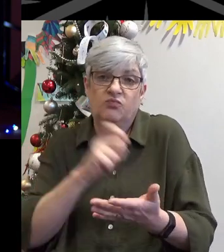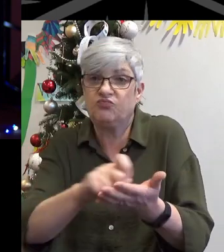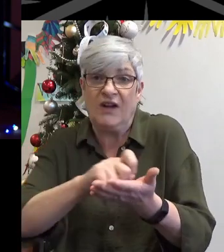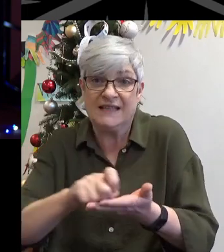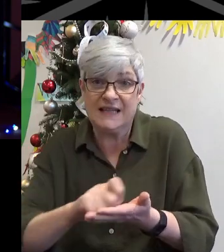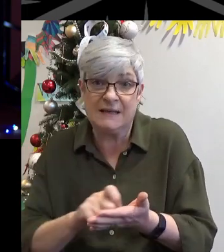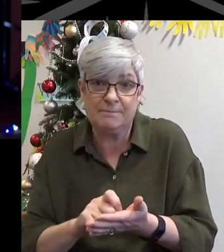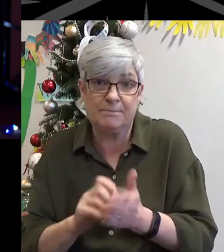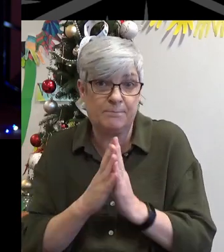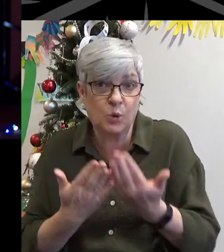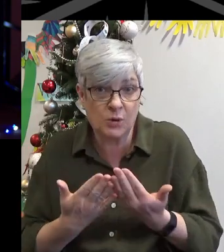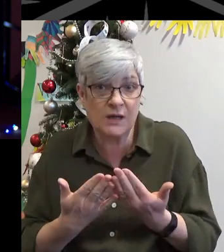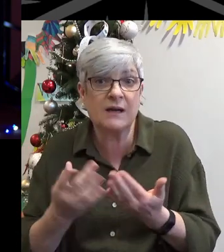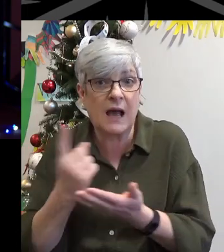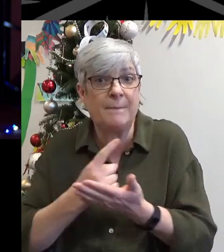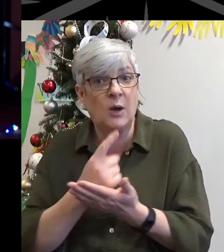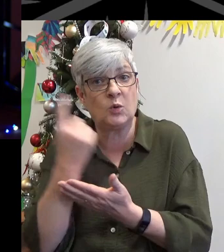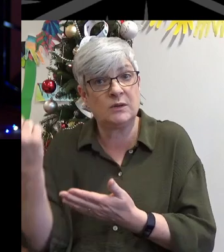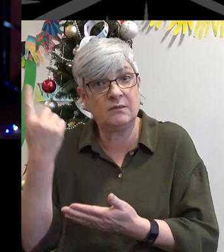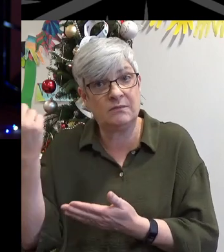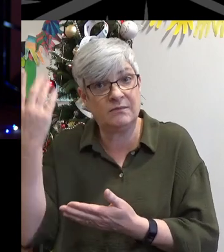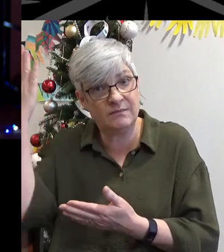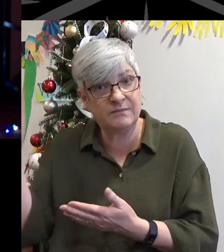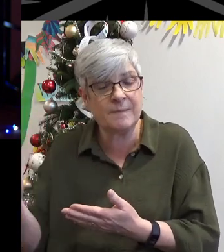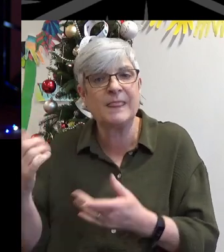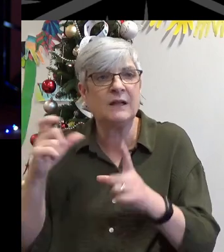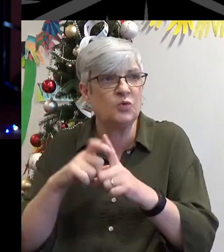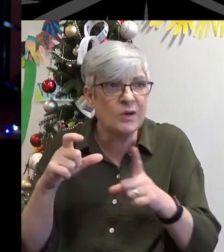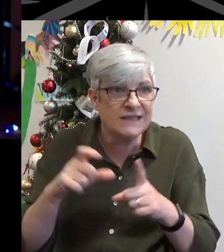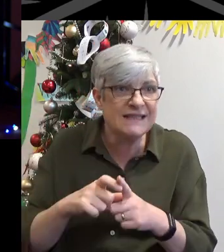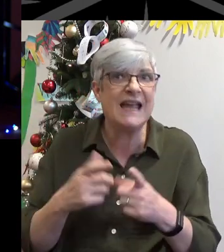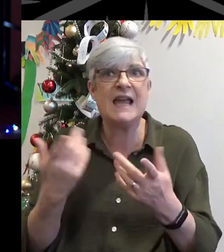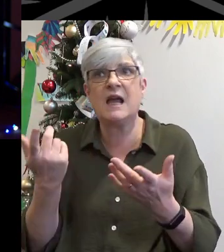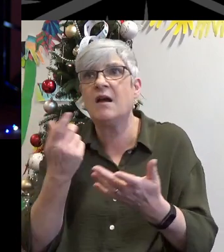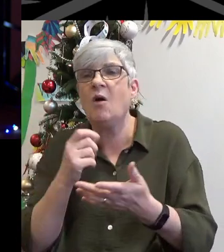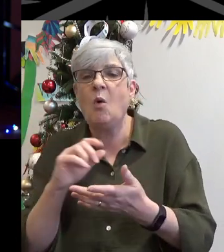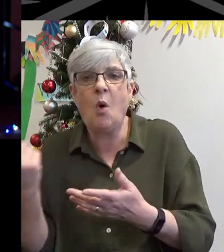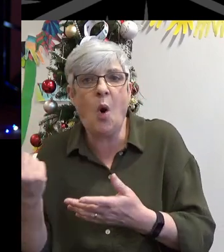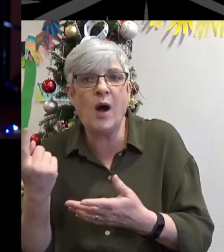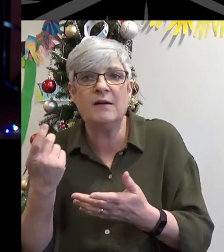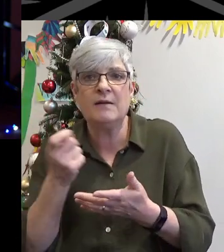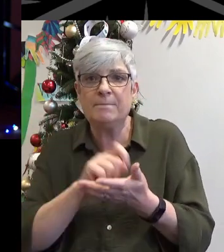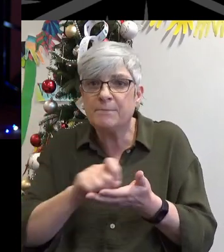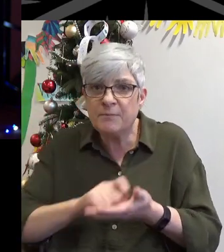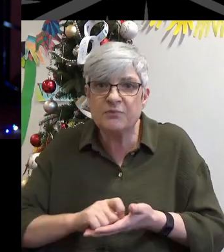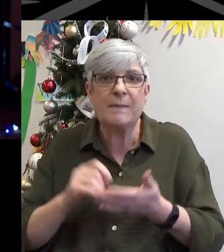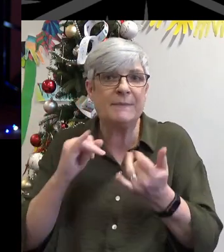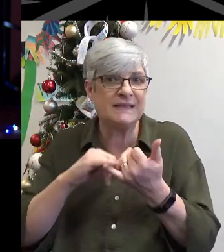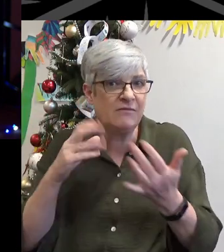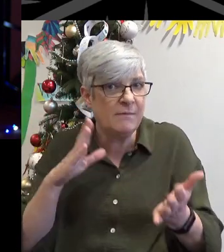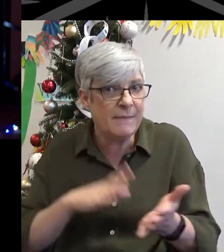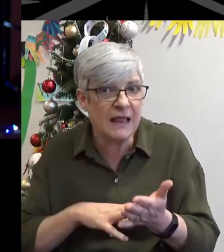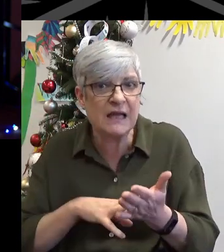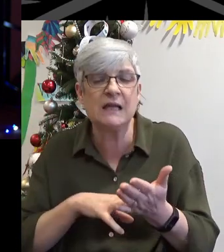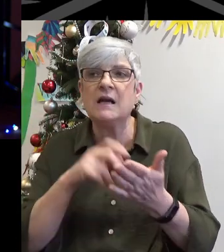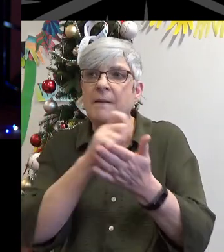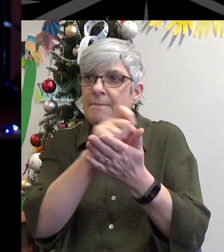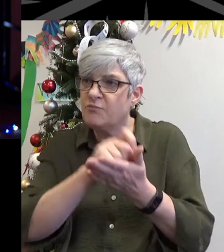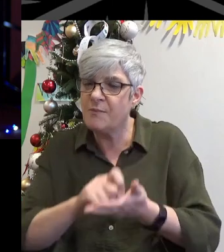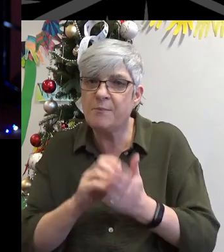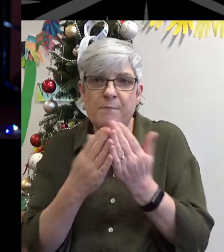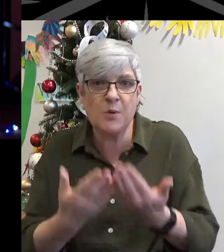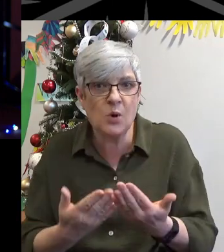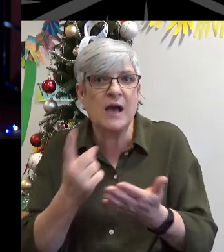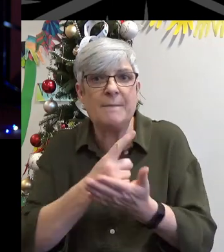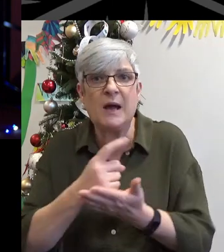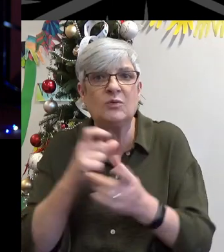guys. Suppose someone was writing a biography of Doris Day, or someone was writing a biography of Sarah Millican, or somebody was writing a biography of